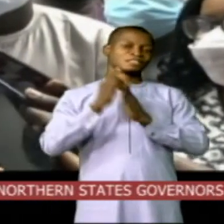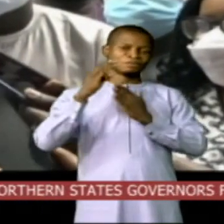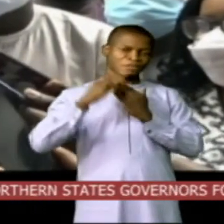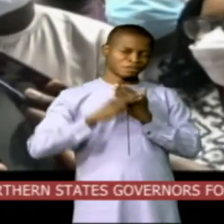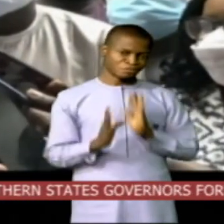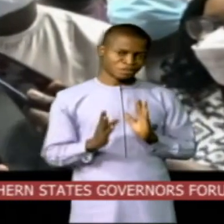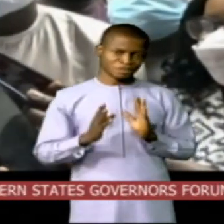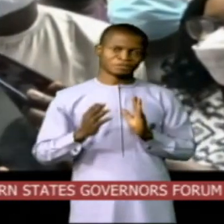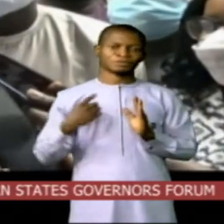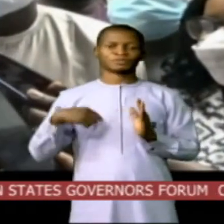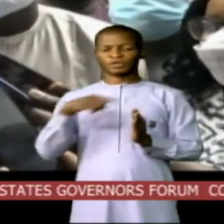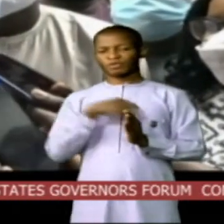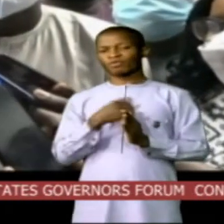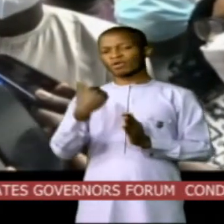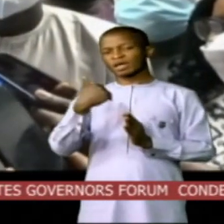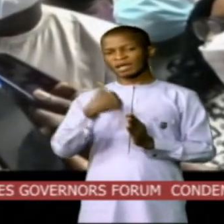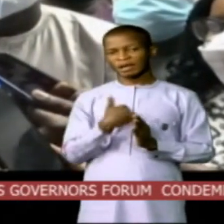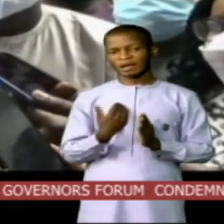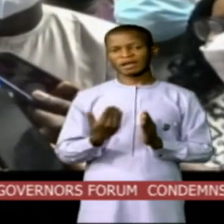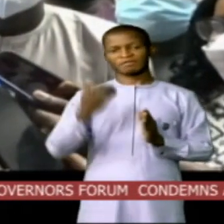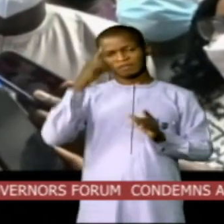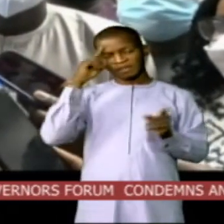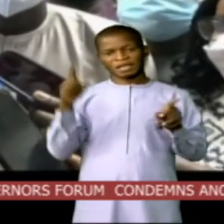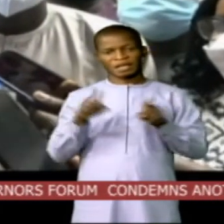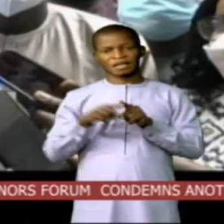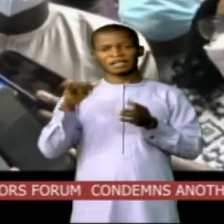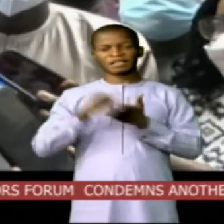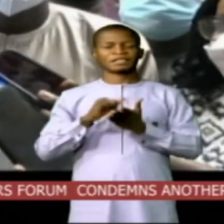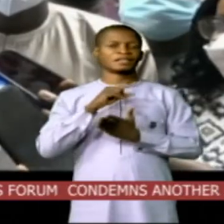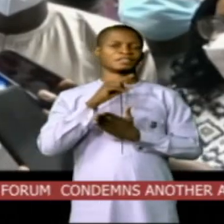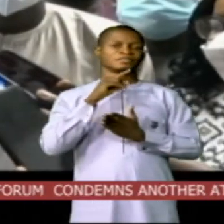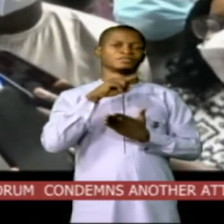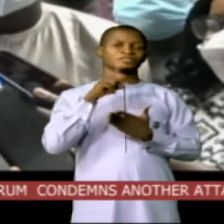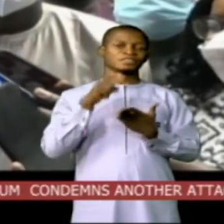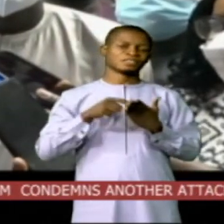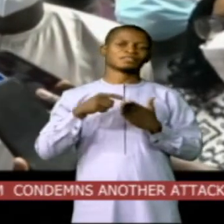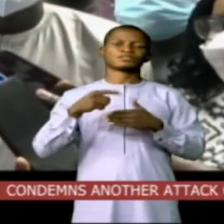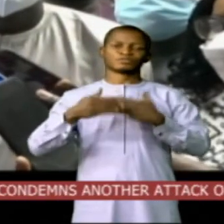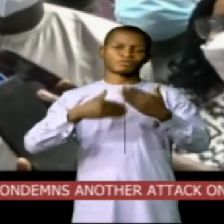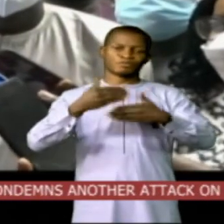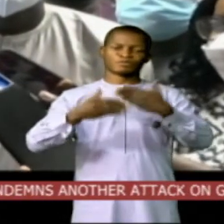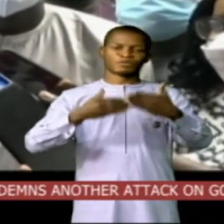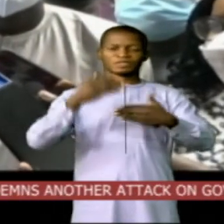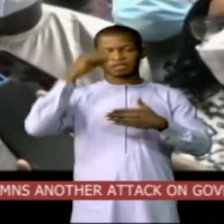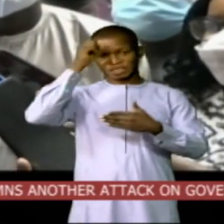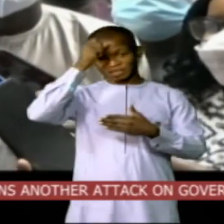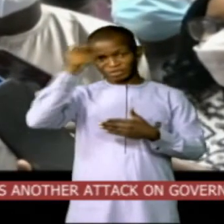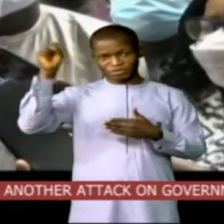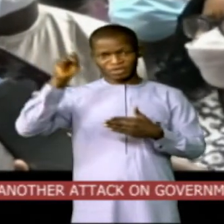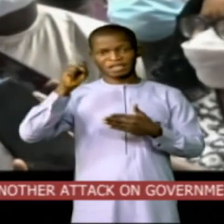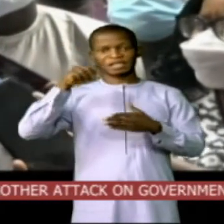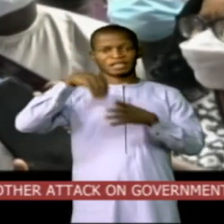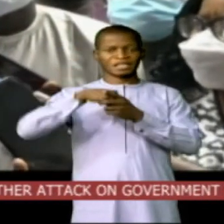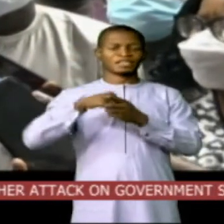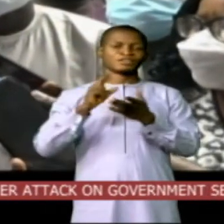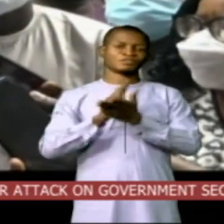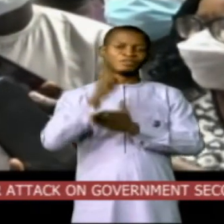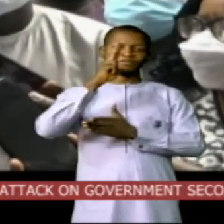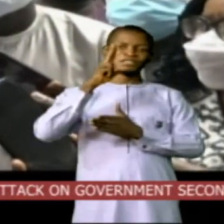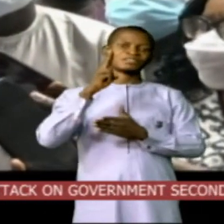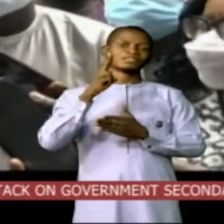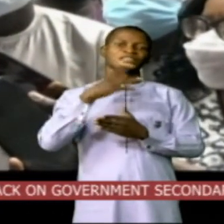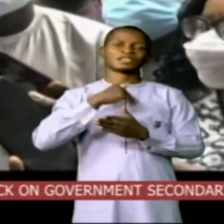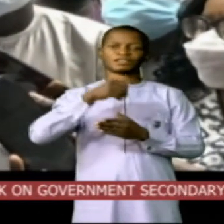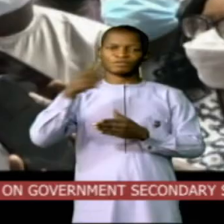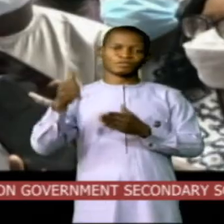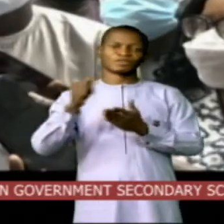development, we have agreed that this ongoing national strike in the universities and